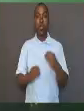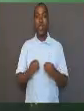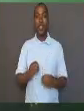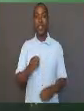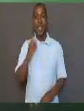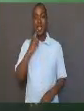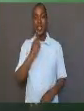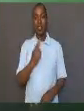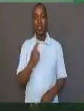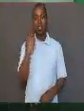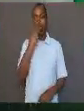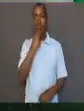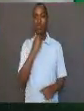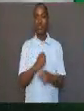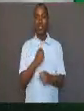work, everyone.